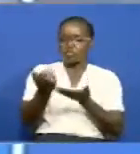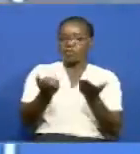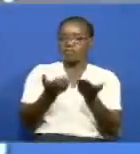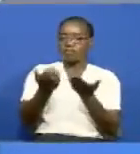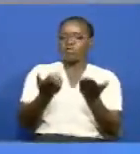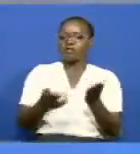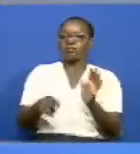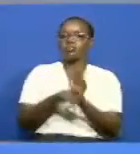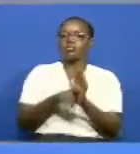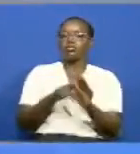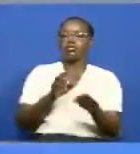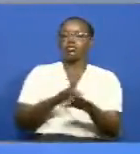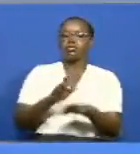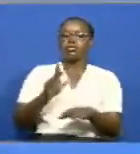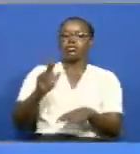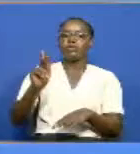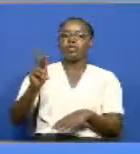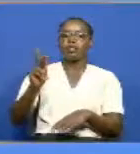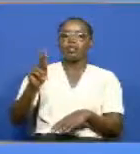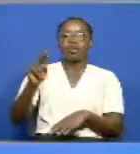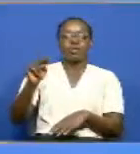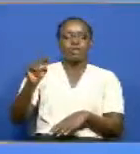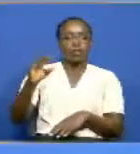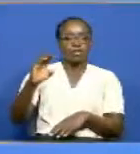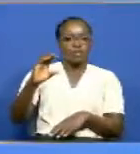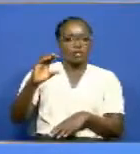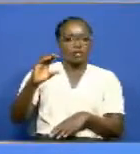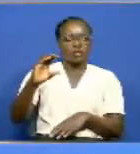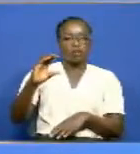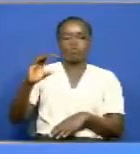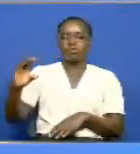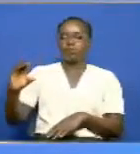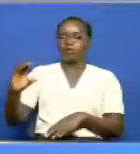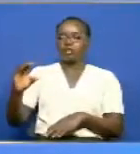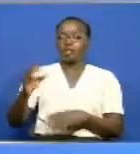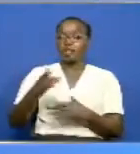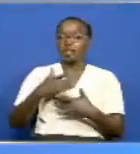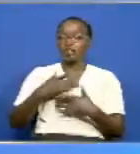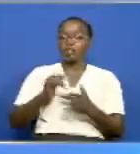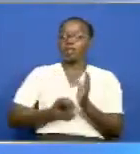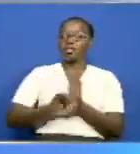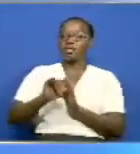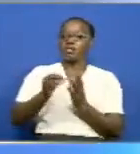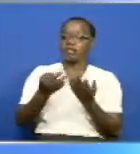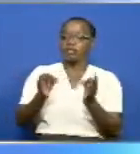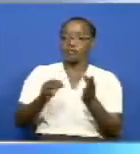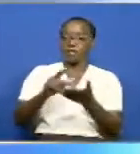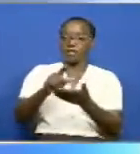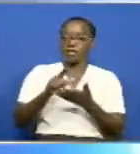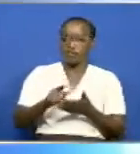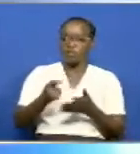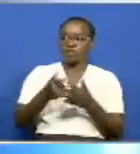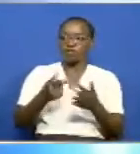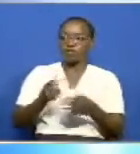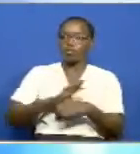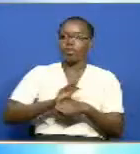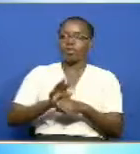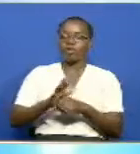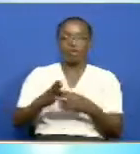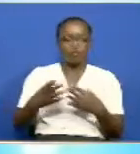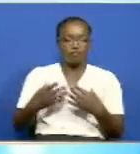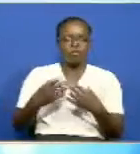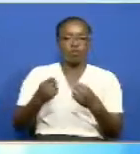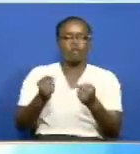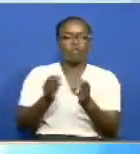adverse effects. The Kenya National Chamber of Commerce offered interest-free loans obtained from the COVID-19 Recovery